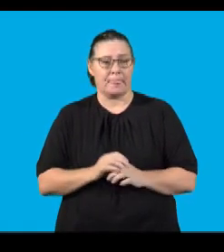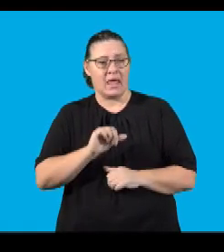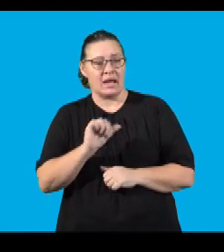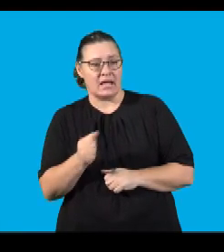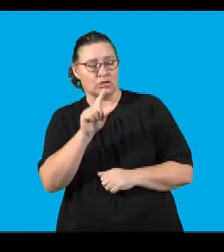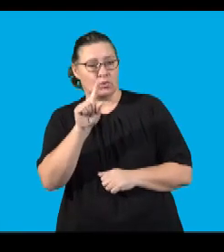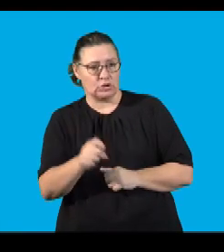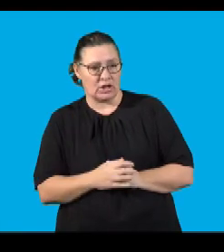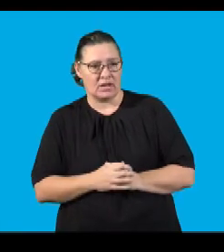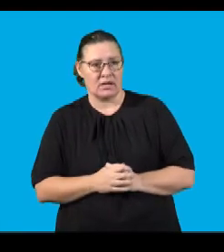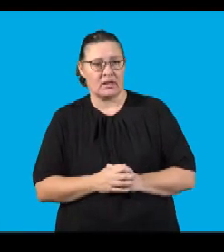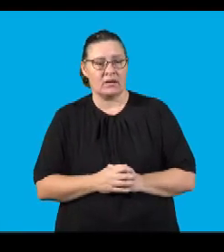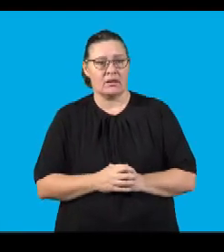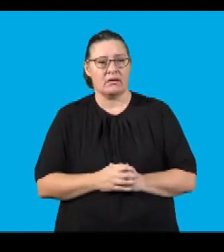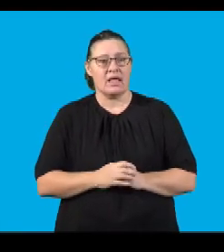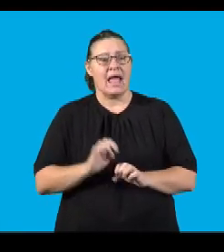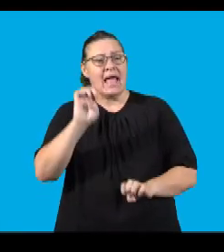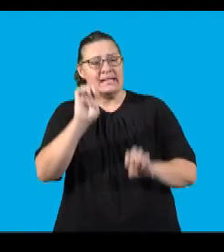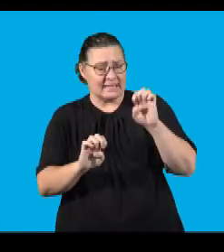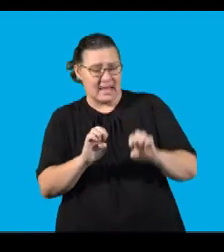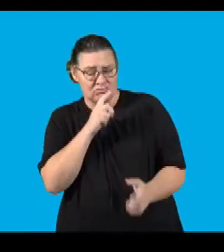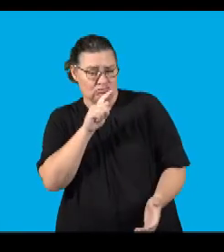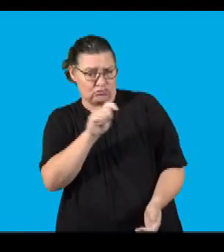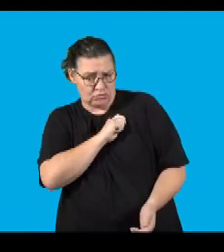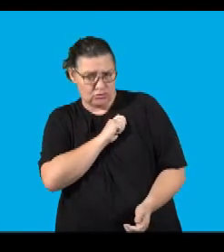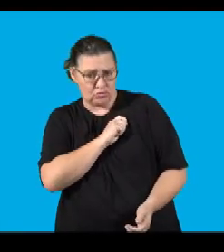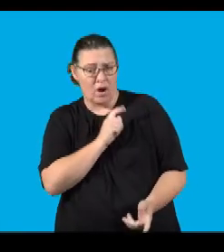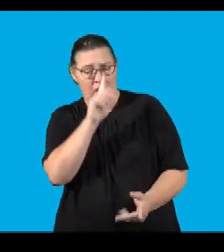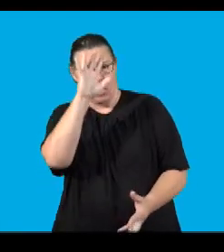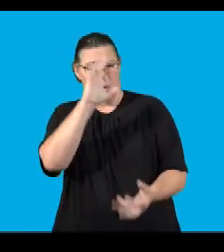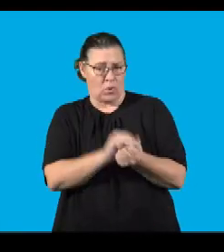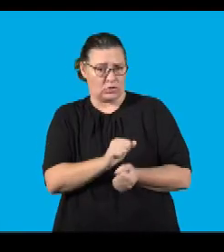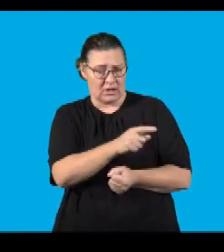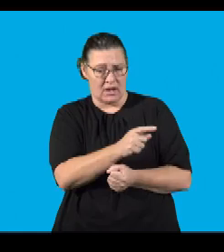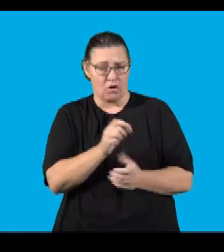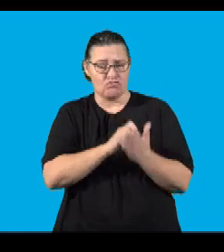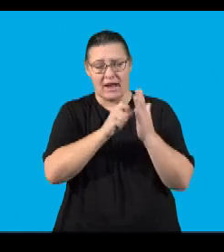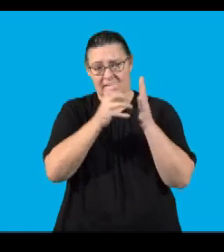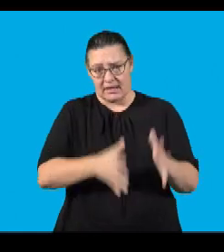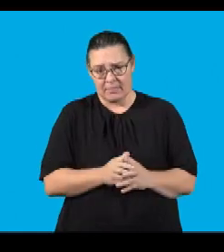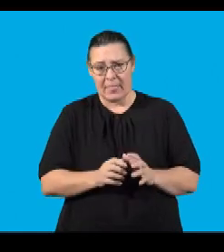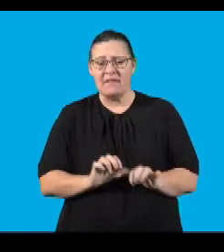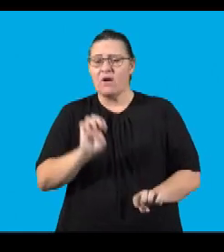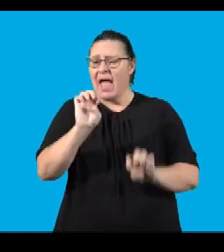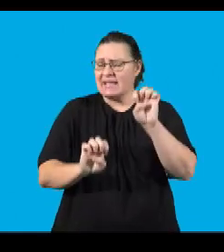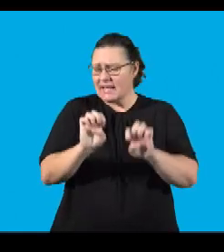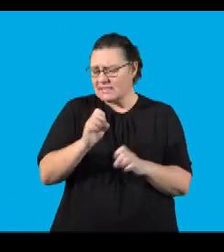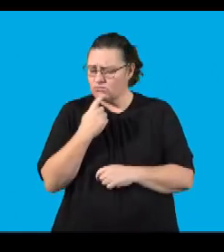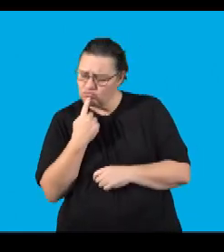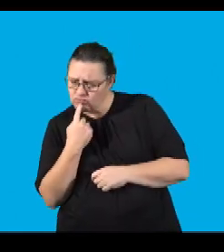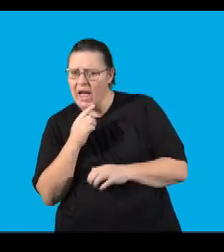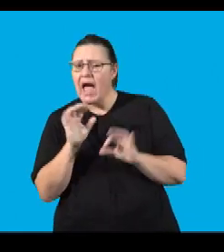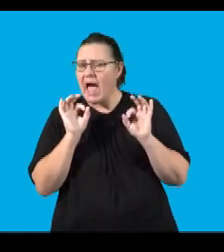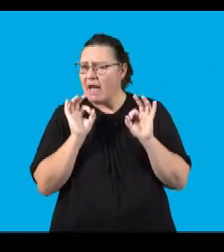The next question is assess the validity of the writer's conclusion. So when you assess, you're looking at whether